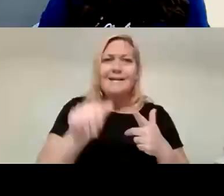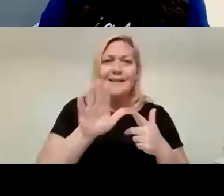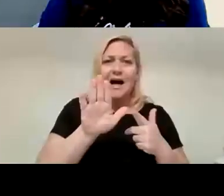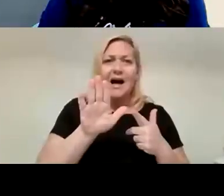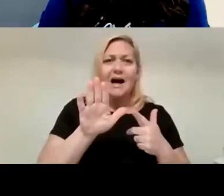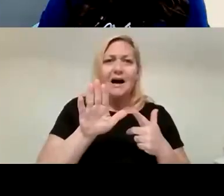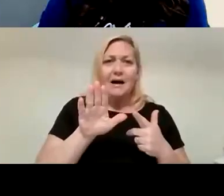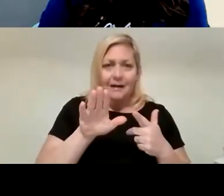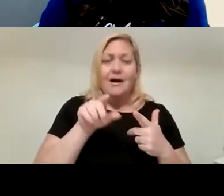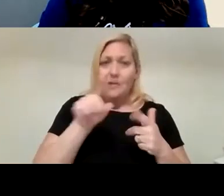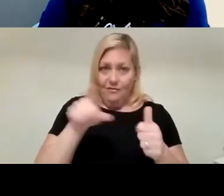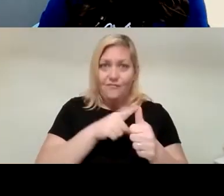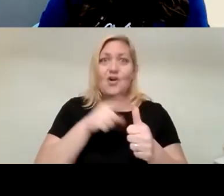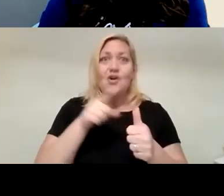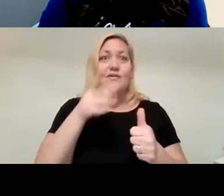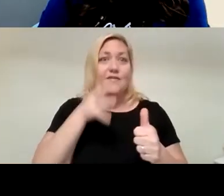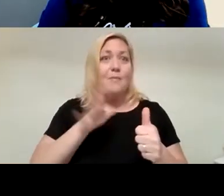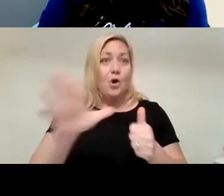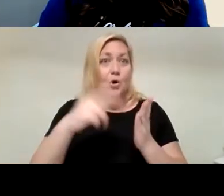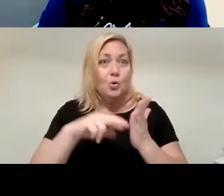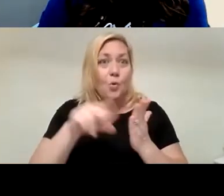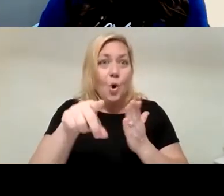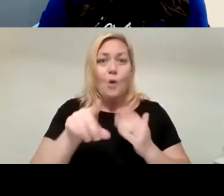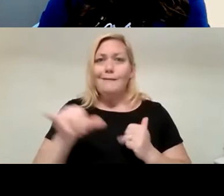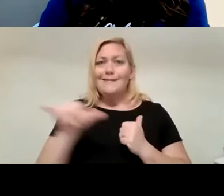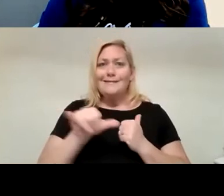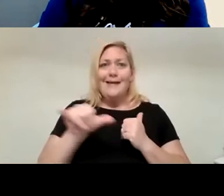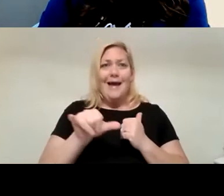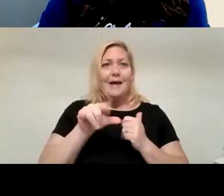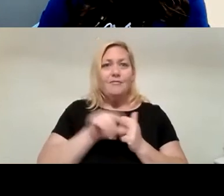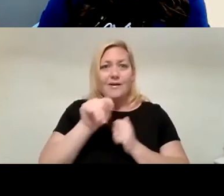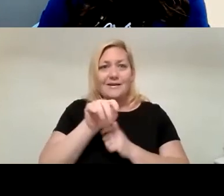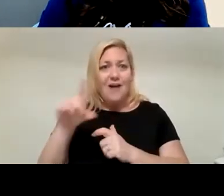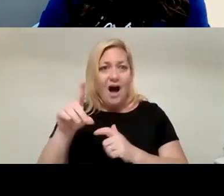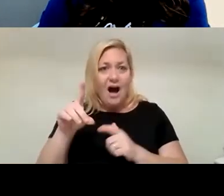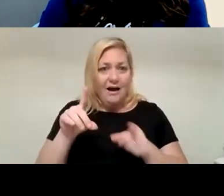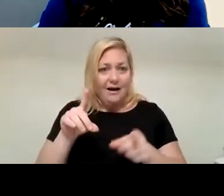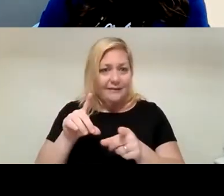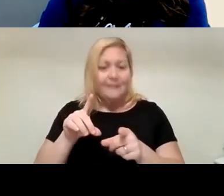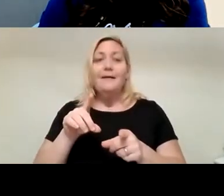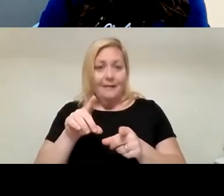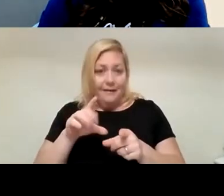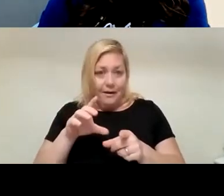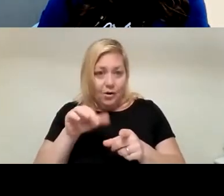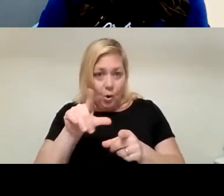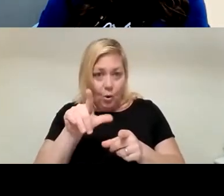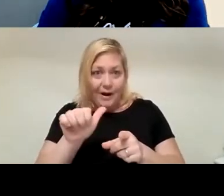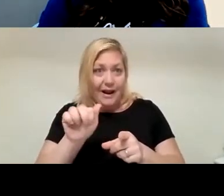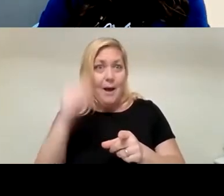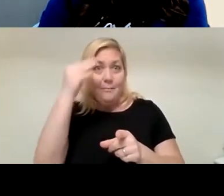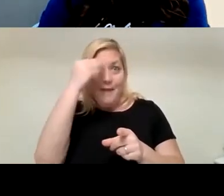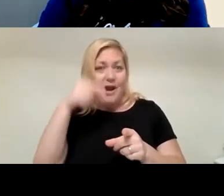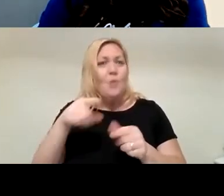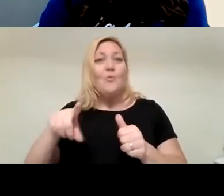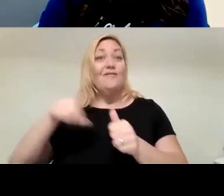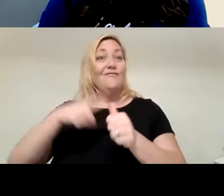Pro Tem, the first being in her role. Same for Mayor Todd Gloria. We want to be the first, but we don't want to be